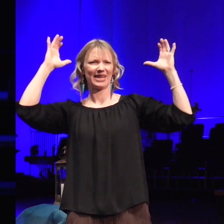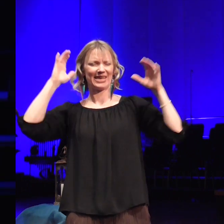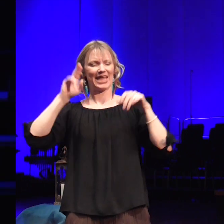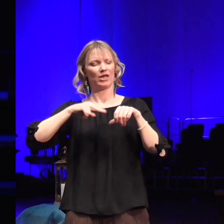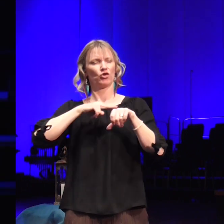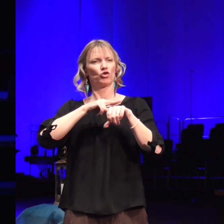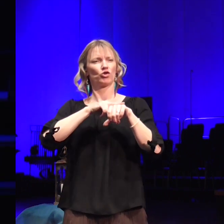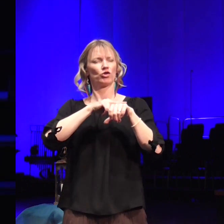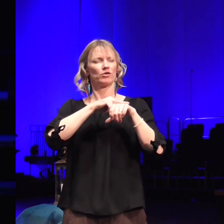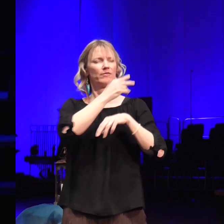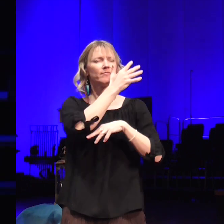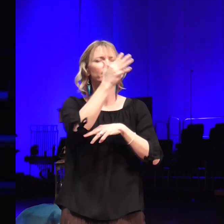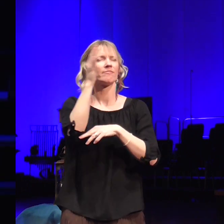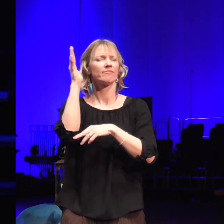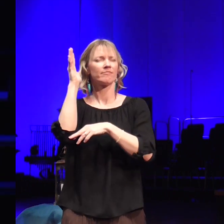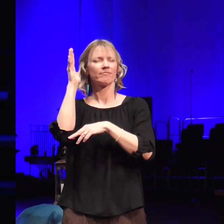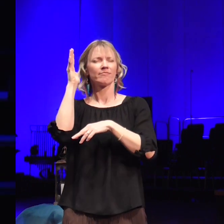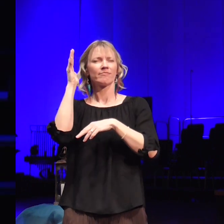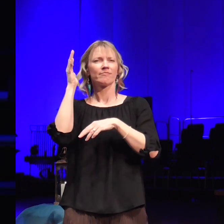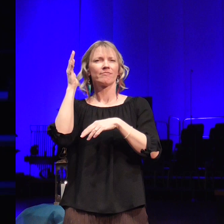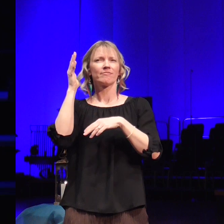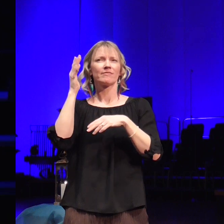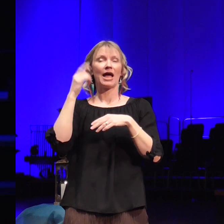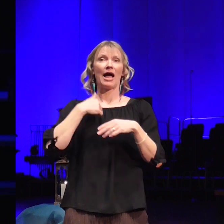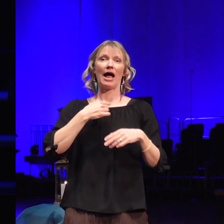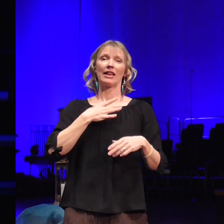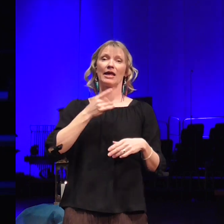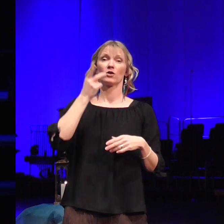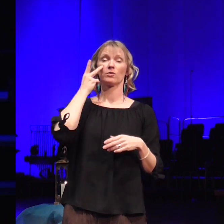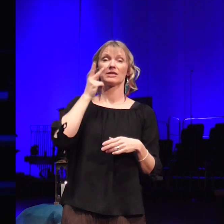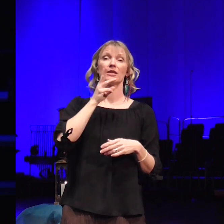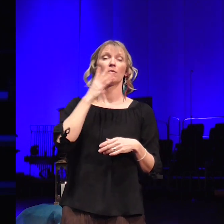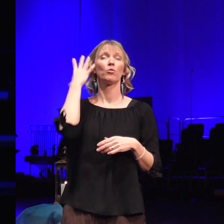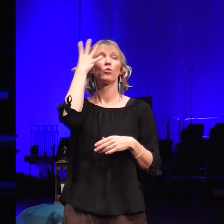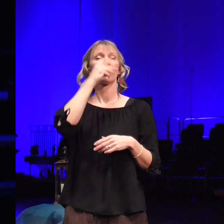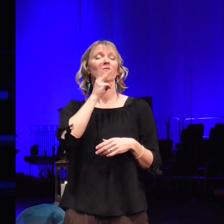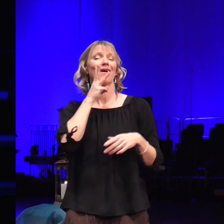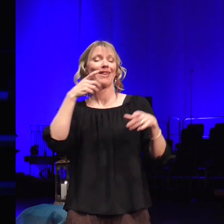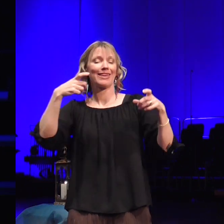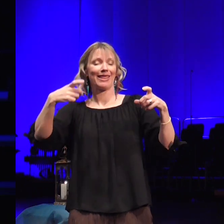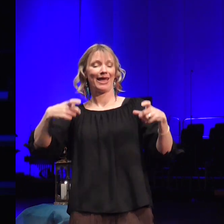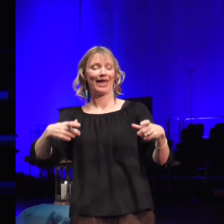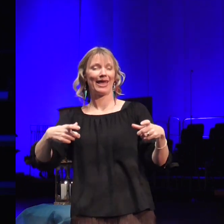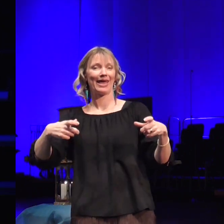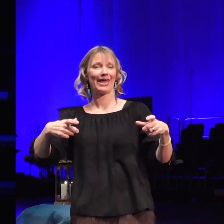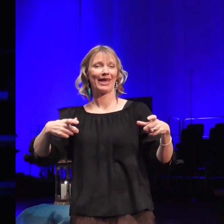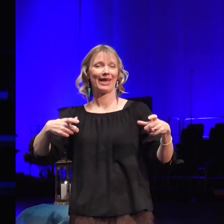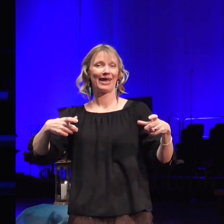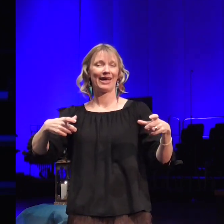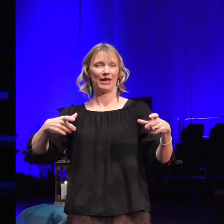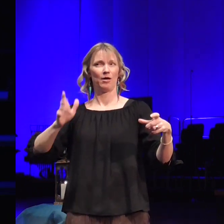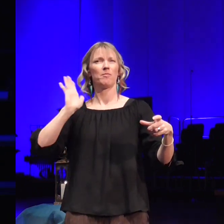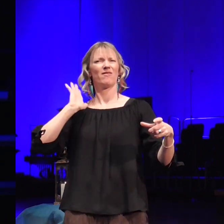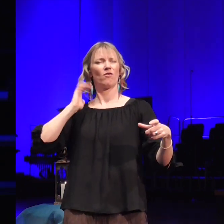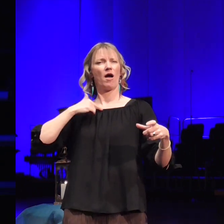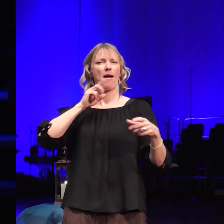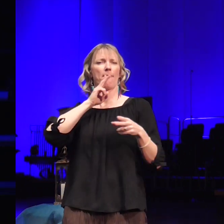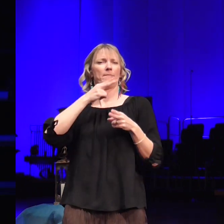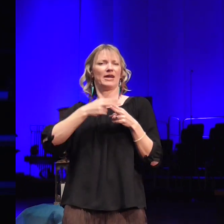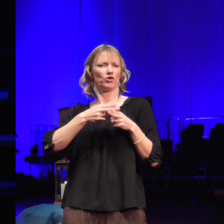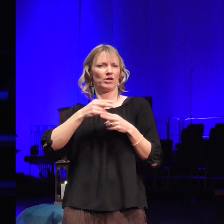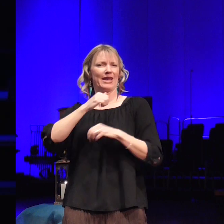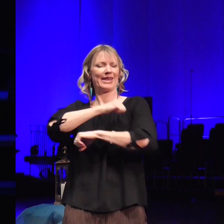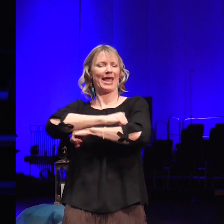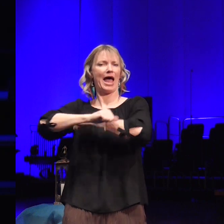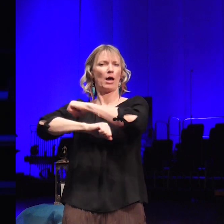nature. I often like to see a beautiful lake. In that cabin I mentioned in Garfield, there